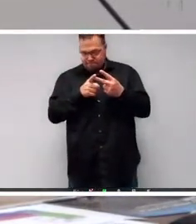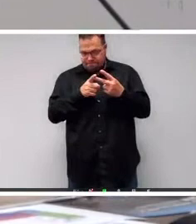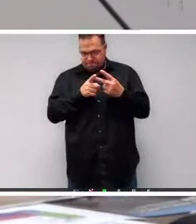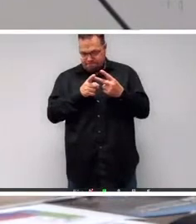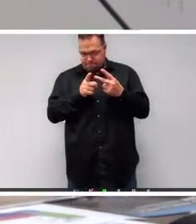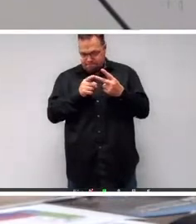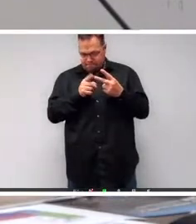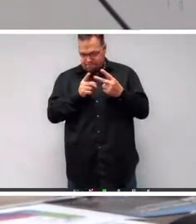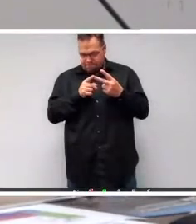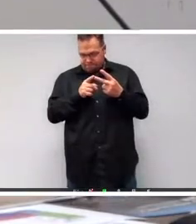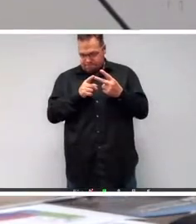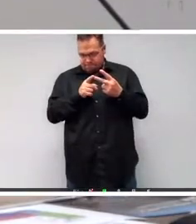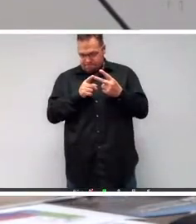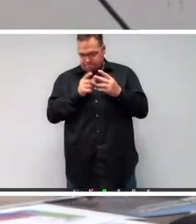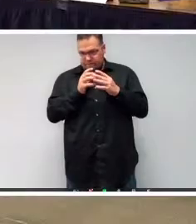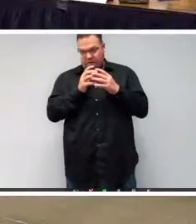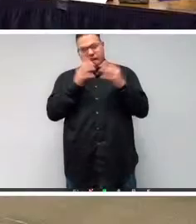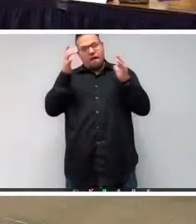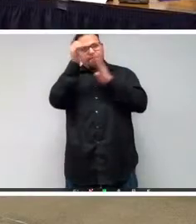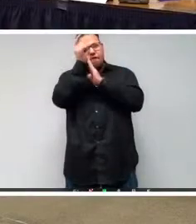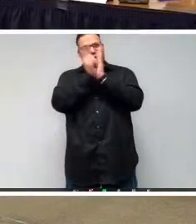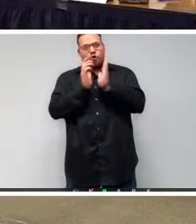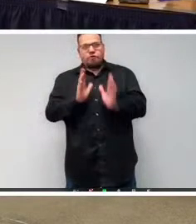there's been lots of lawyers involved.